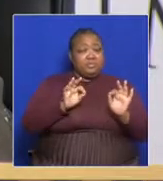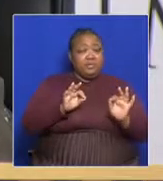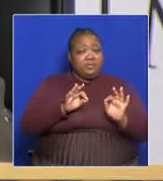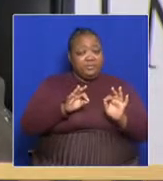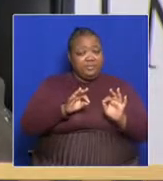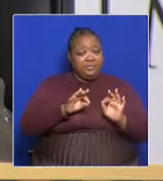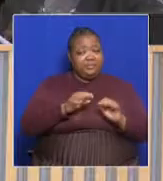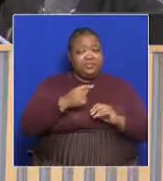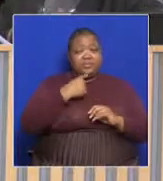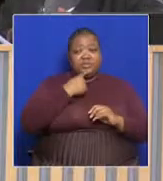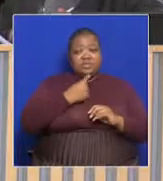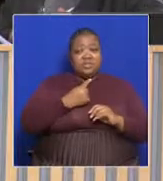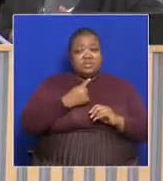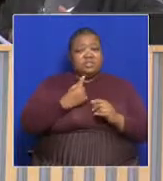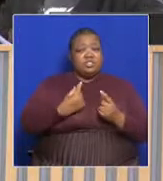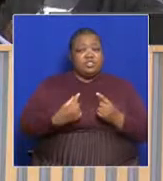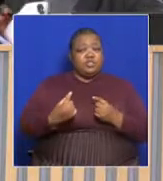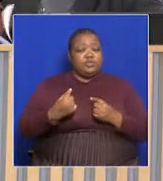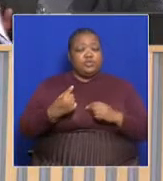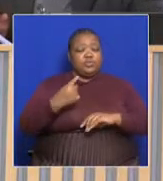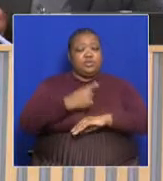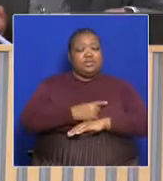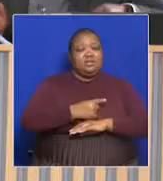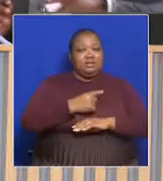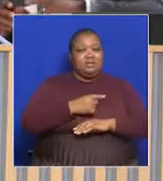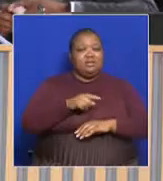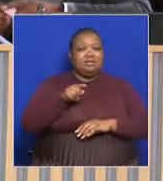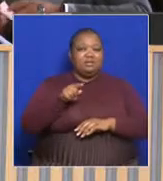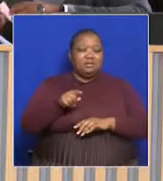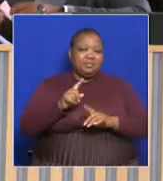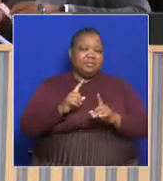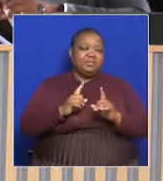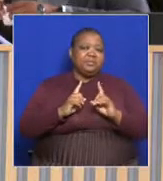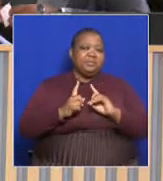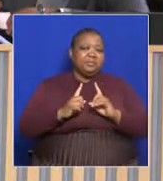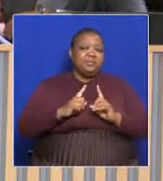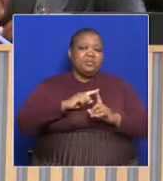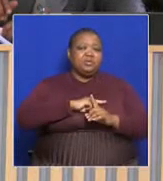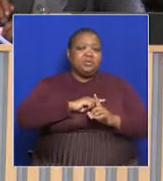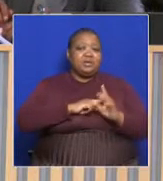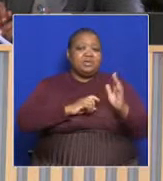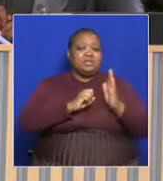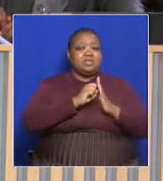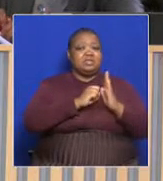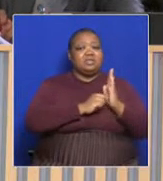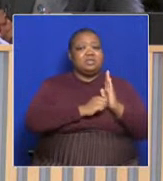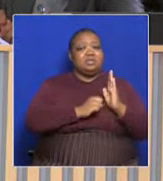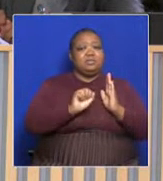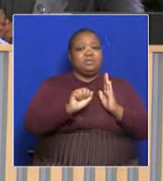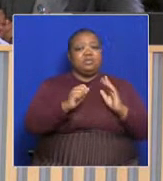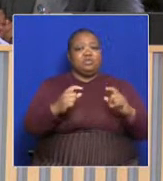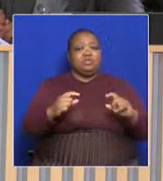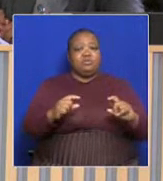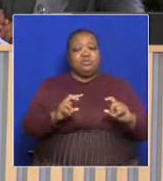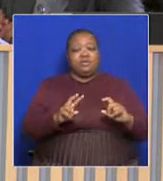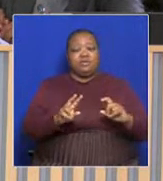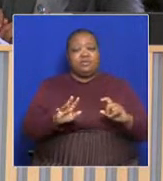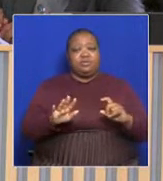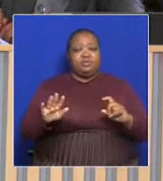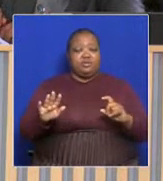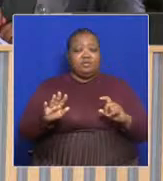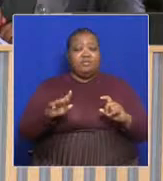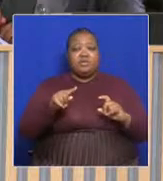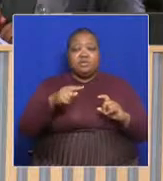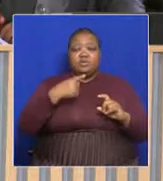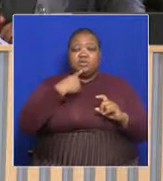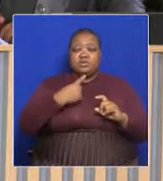done on that day. You see, I raise this with you because in your statement at paragraph 25, you say, we